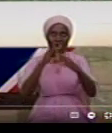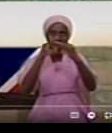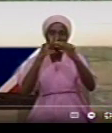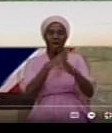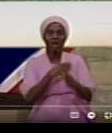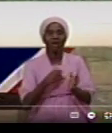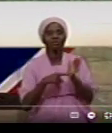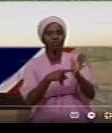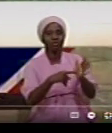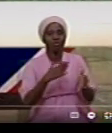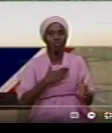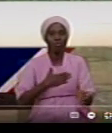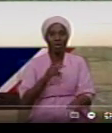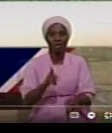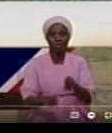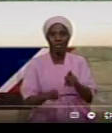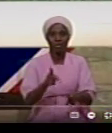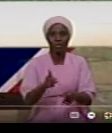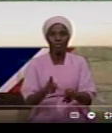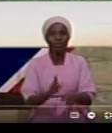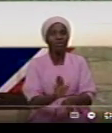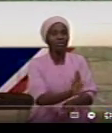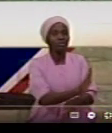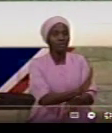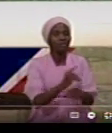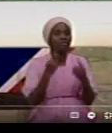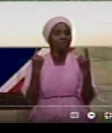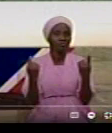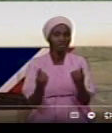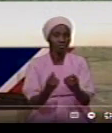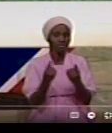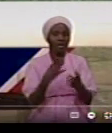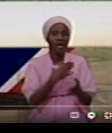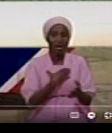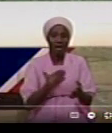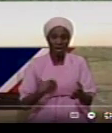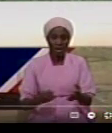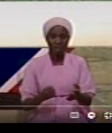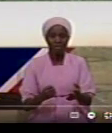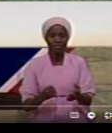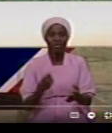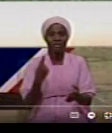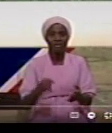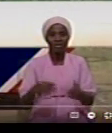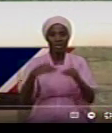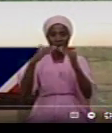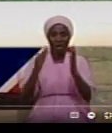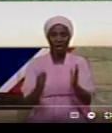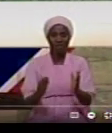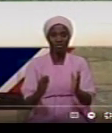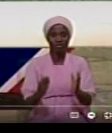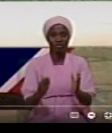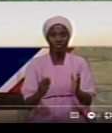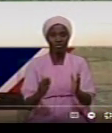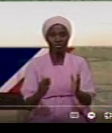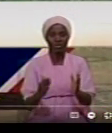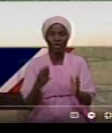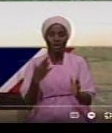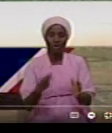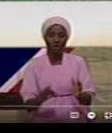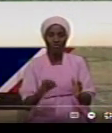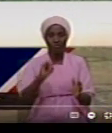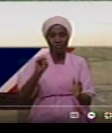my people their transgression, and the house of Jacob their